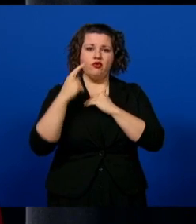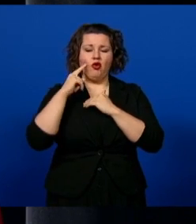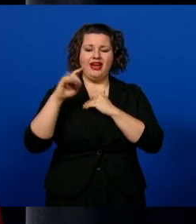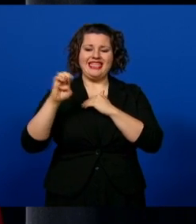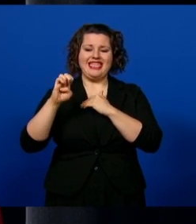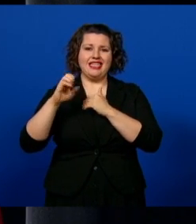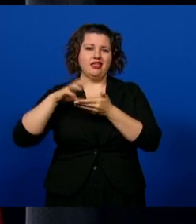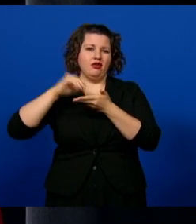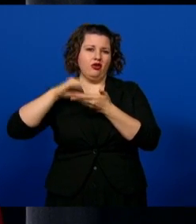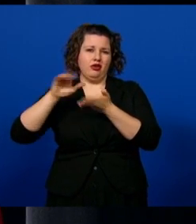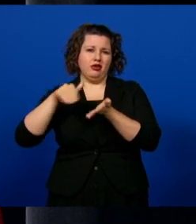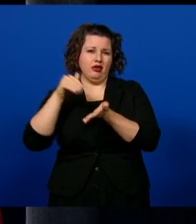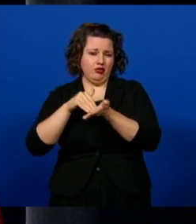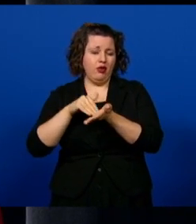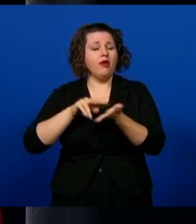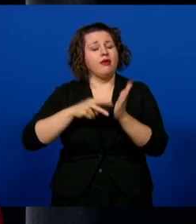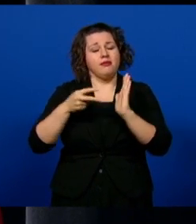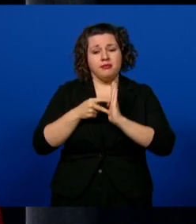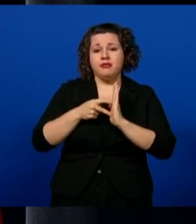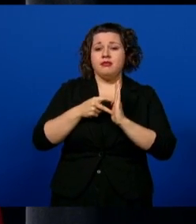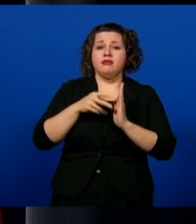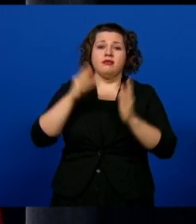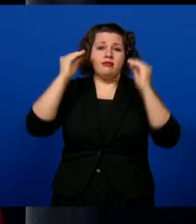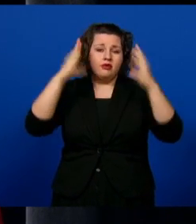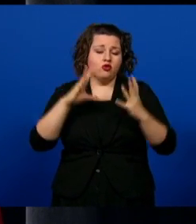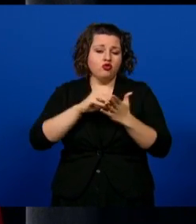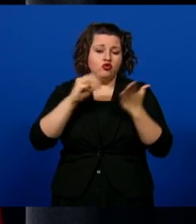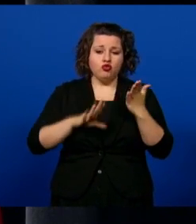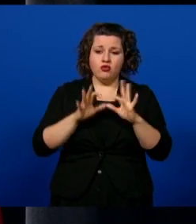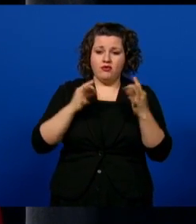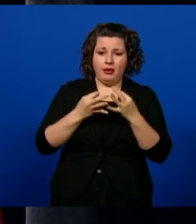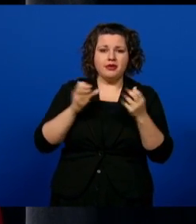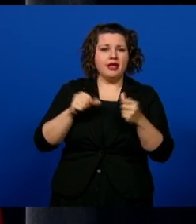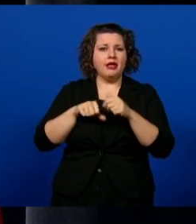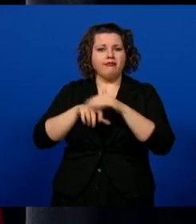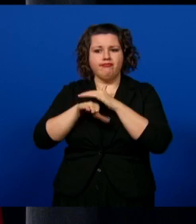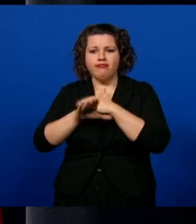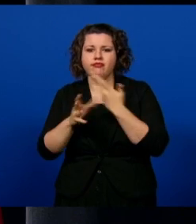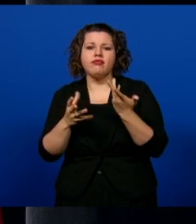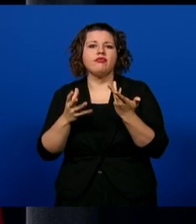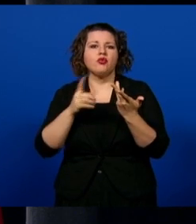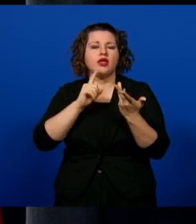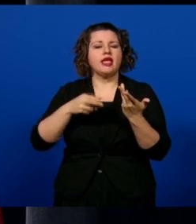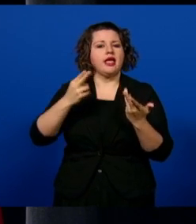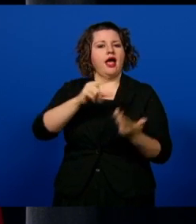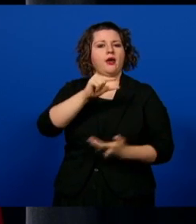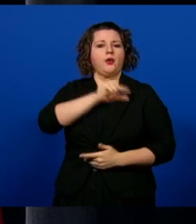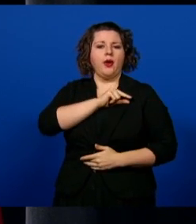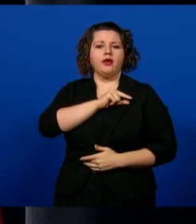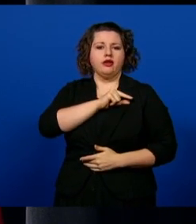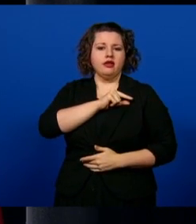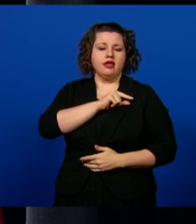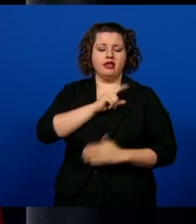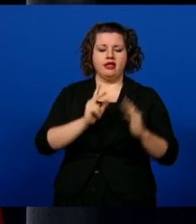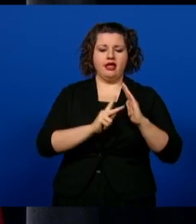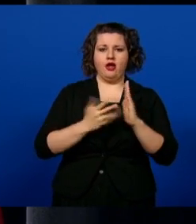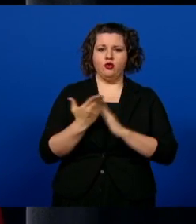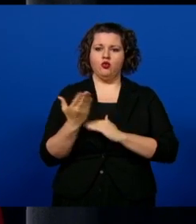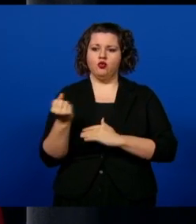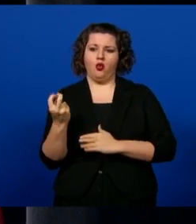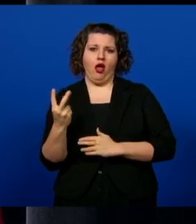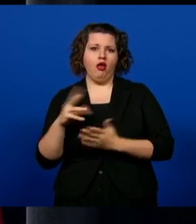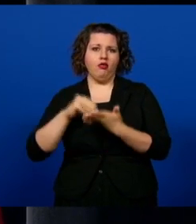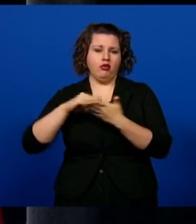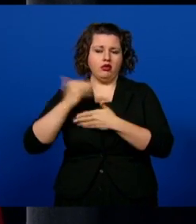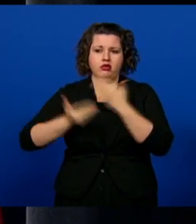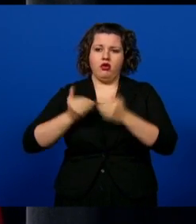to empower students, teachers, and families by providing access to high-quality virtual K-12 learning